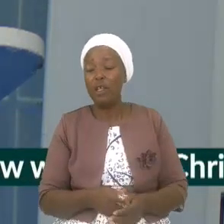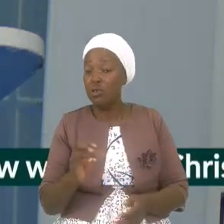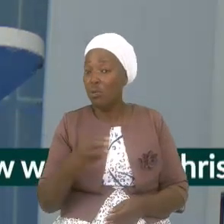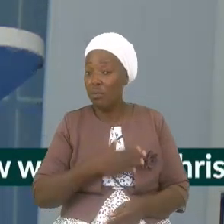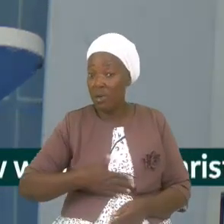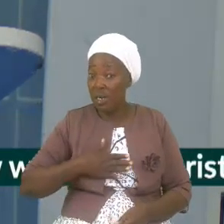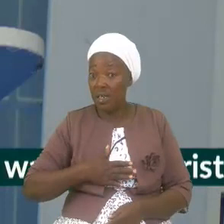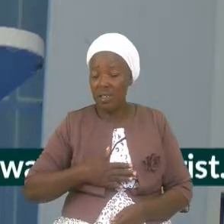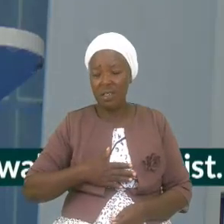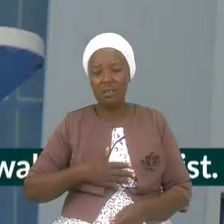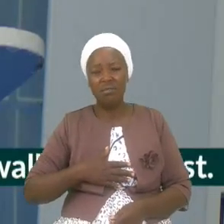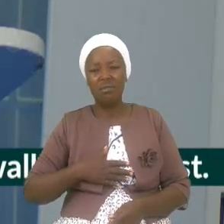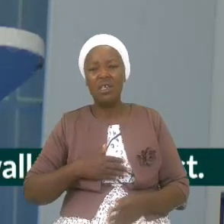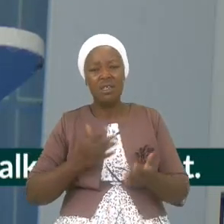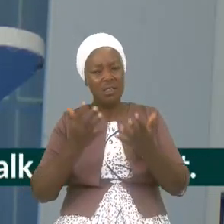we are waiting for you.